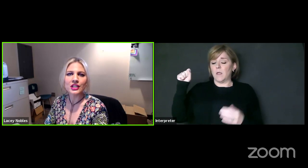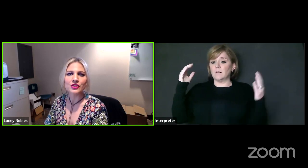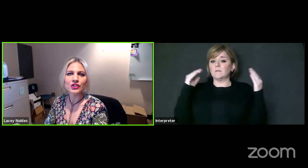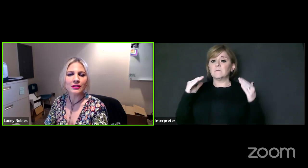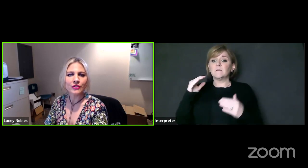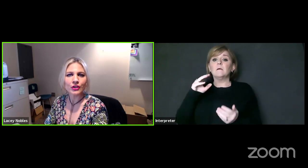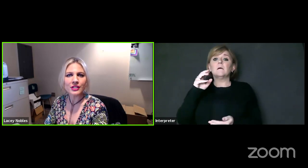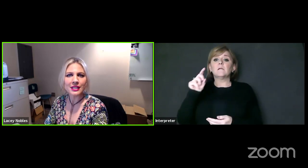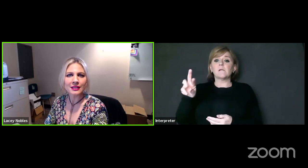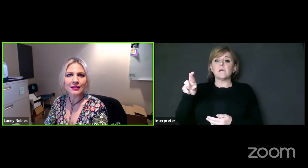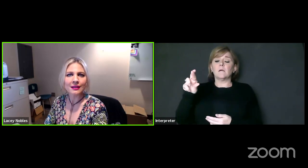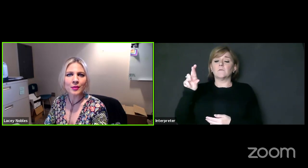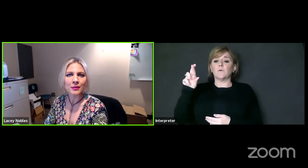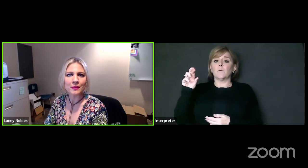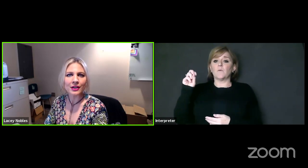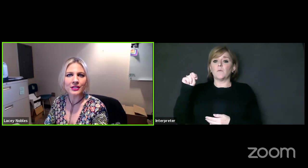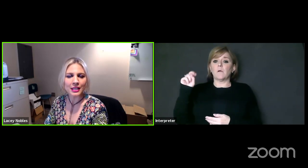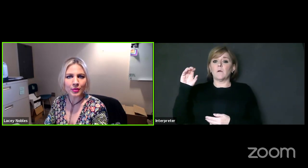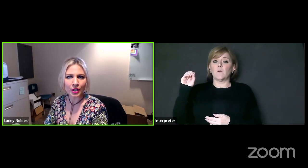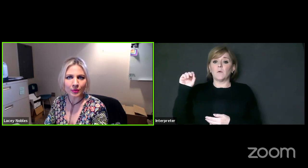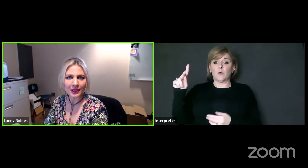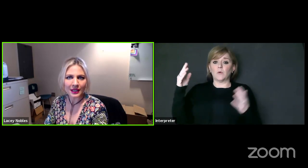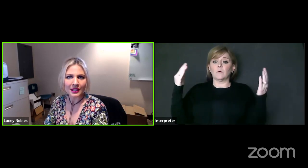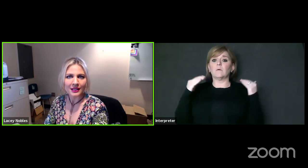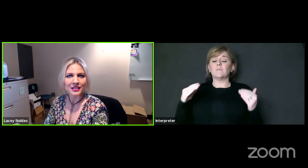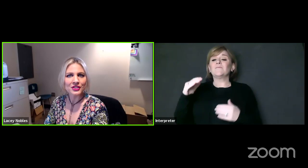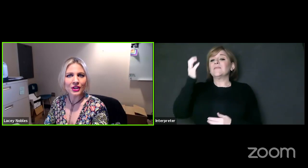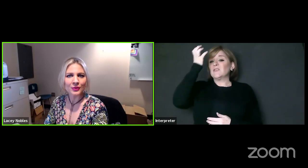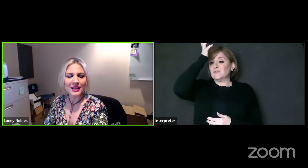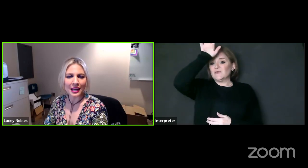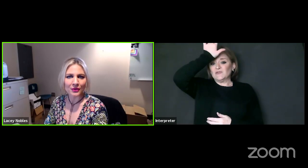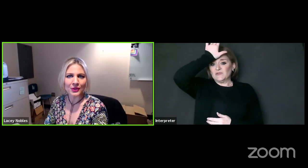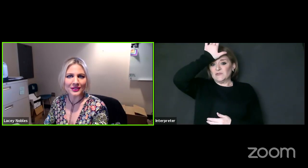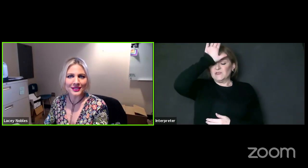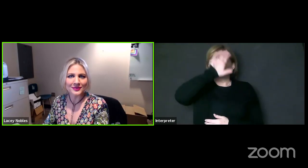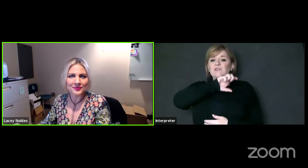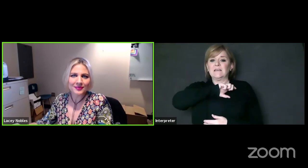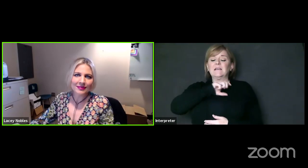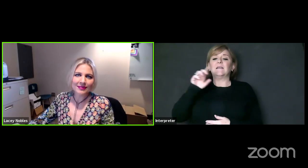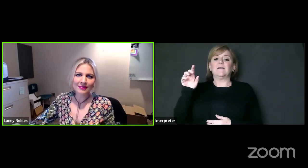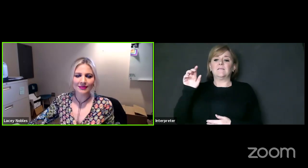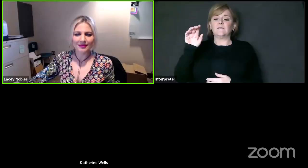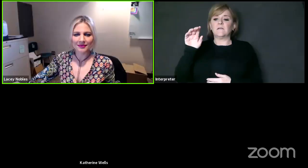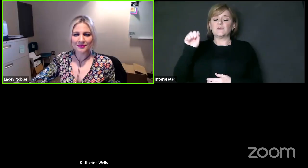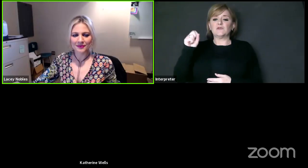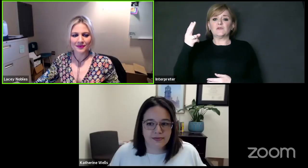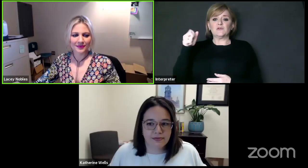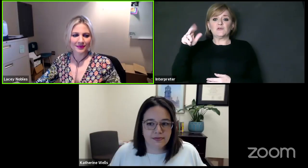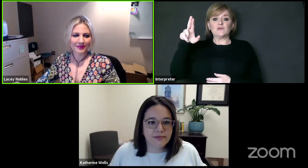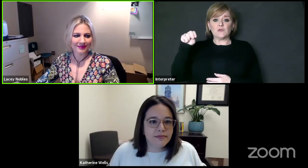Fire Chief Sean Fogerson, and Lubbock Mayor Dan Pope. Let's start with Catherine Wells.